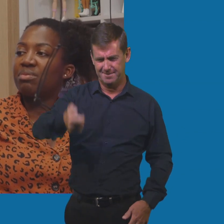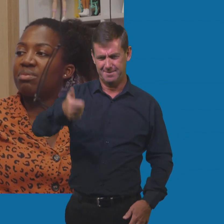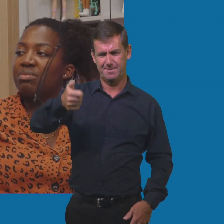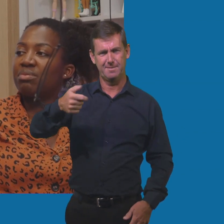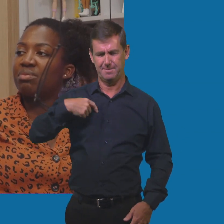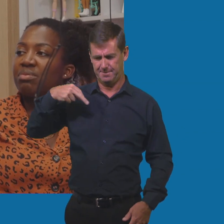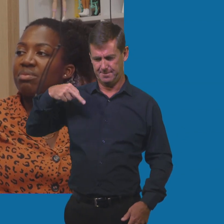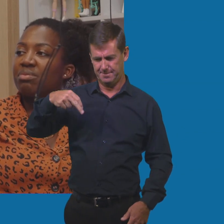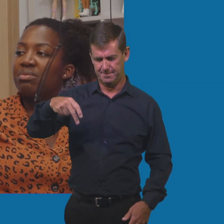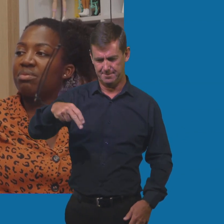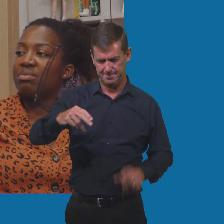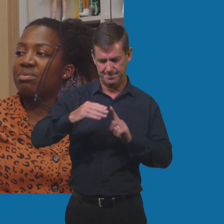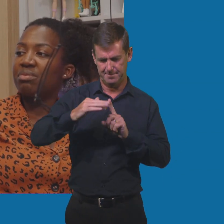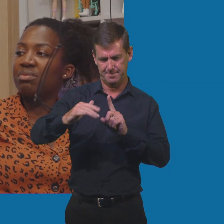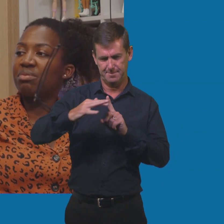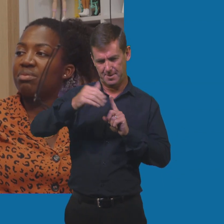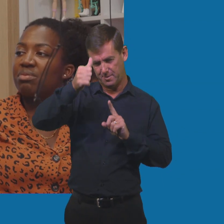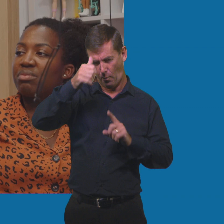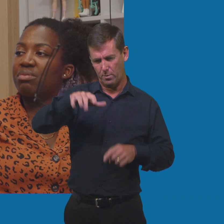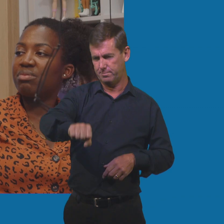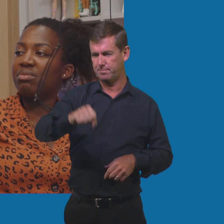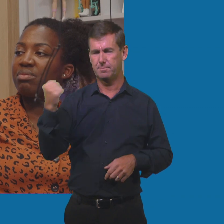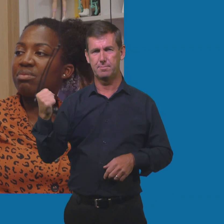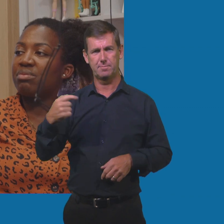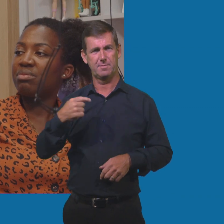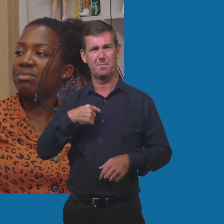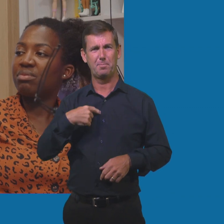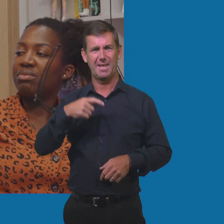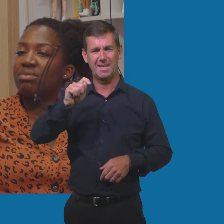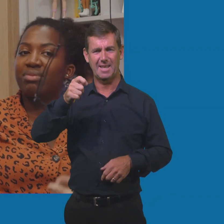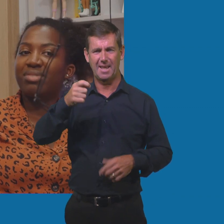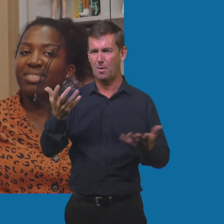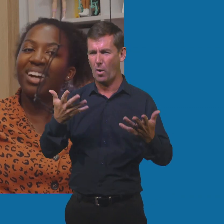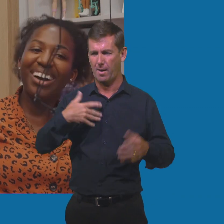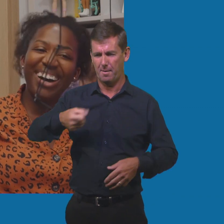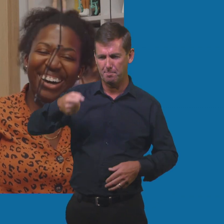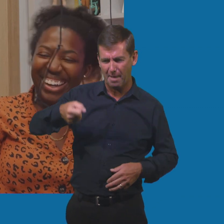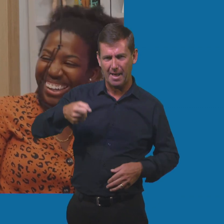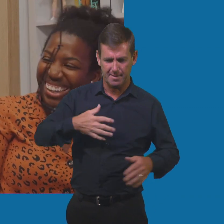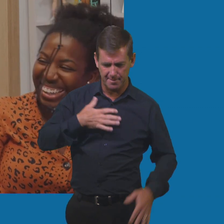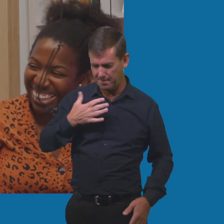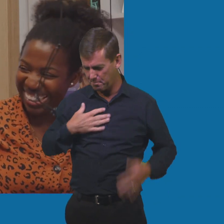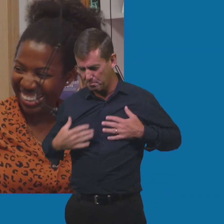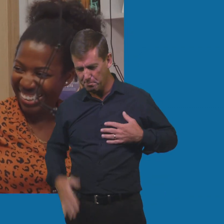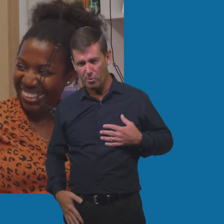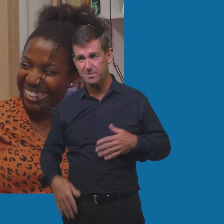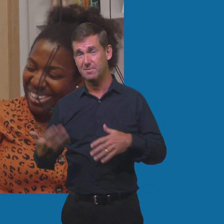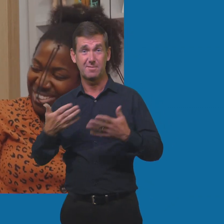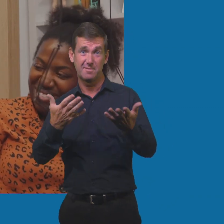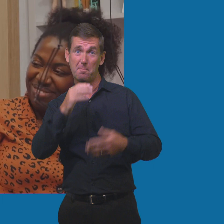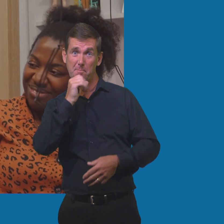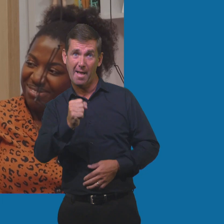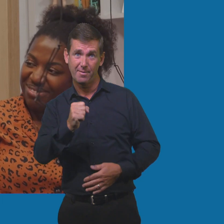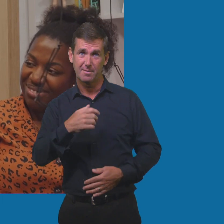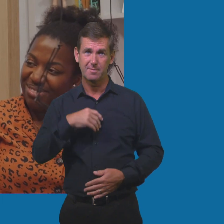Now, if you're like me and have lots of pockets, or have put your keys somewhere in your bag, or just a man. Exactly. Or if your